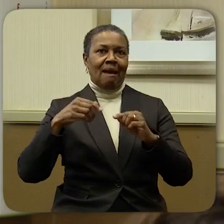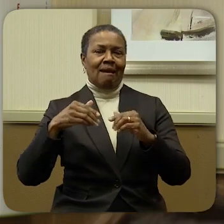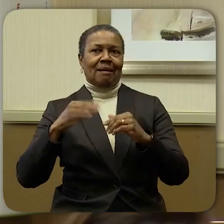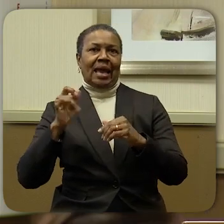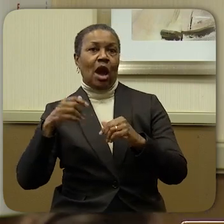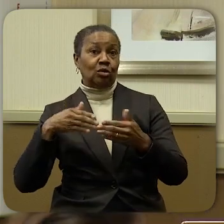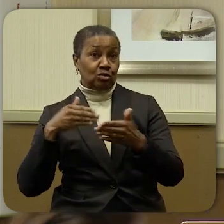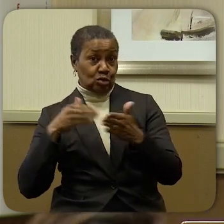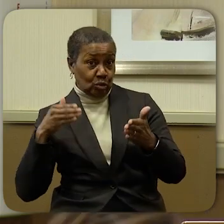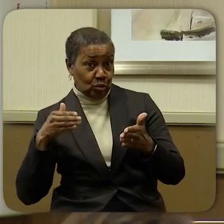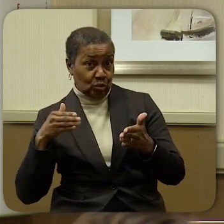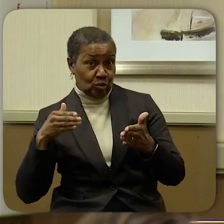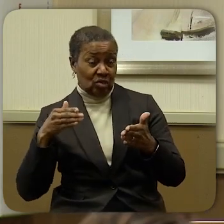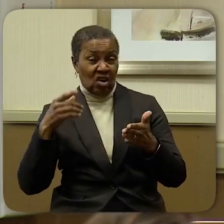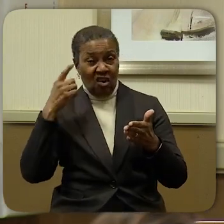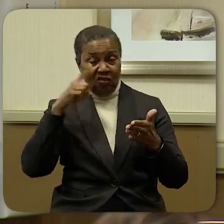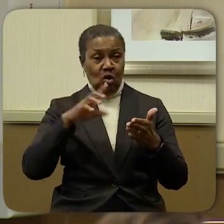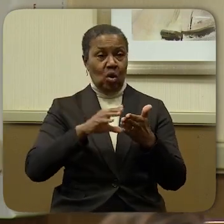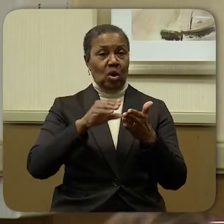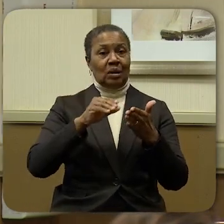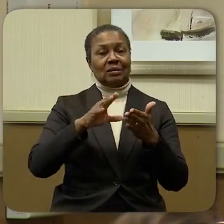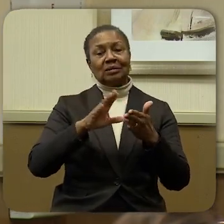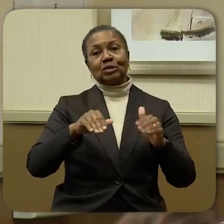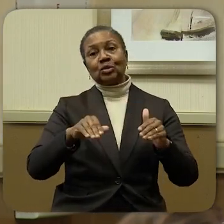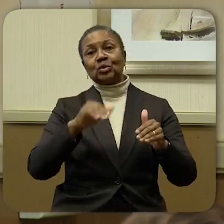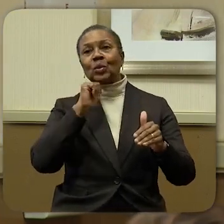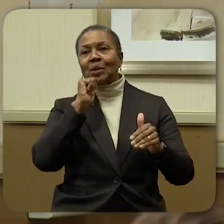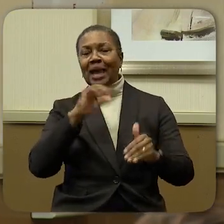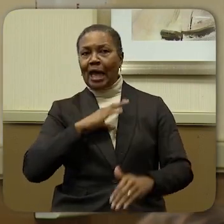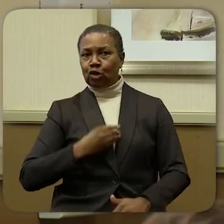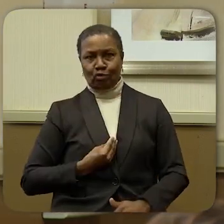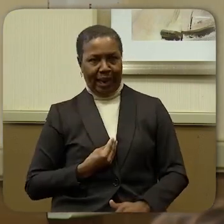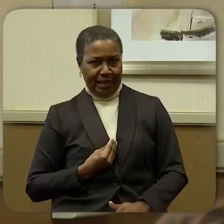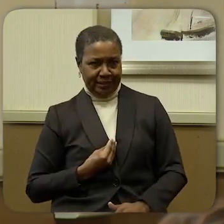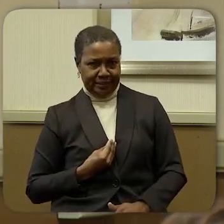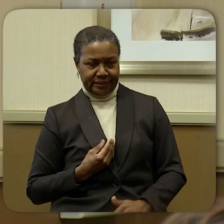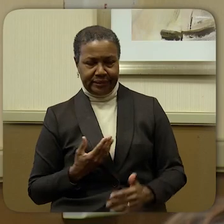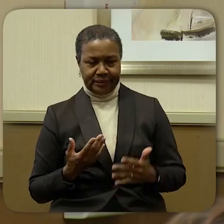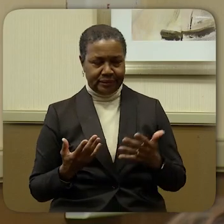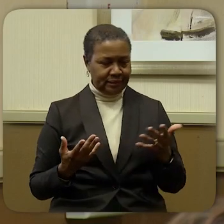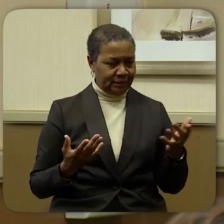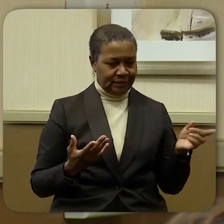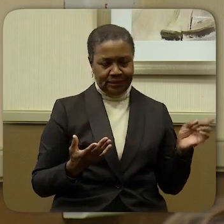their children who were not trans. And the idea is like,